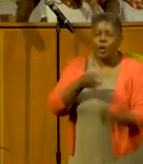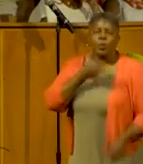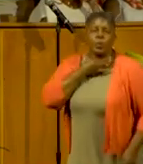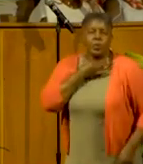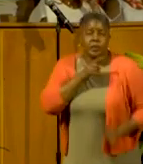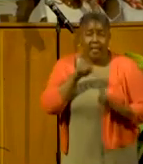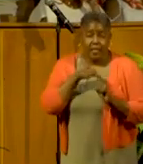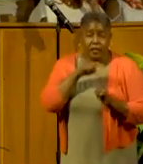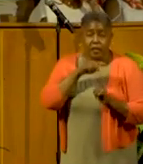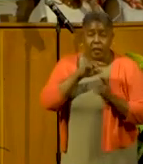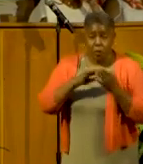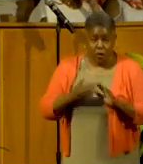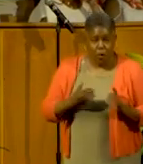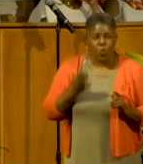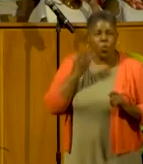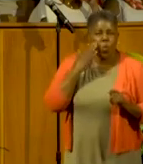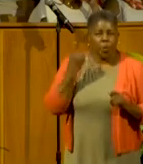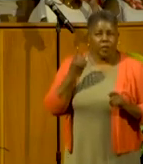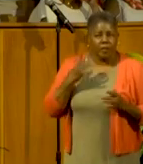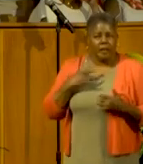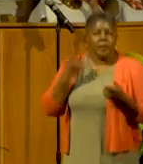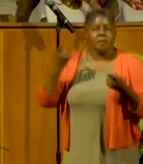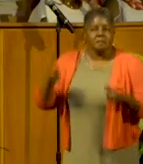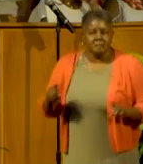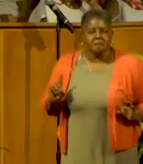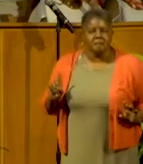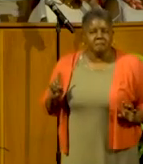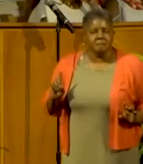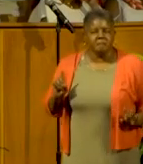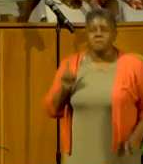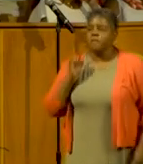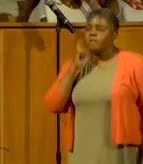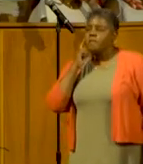in our community, you know something's up.